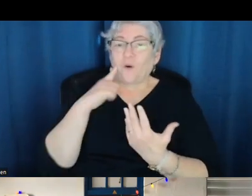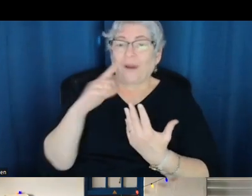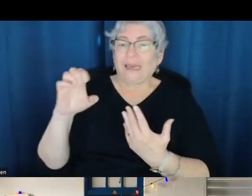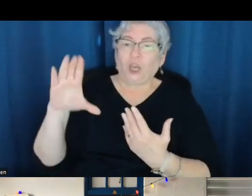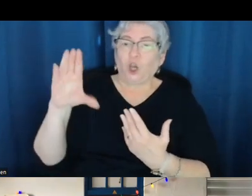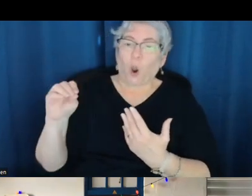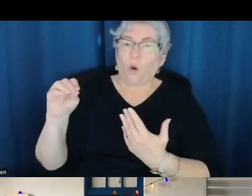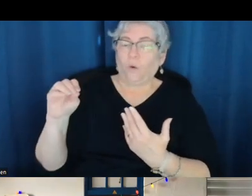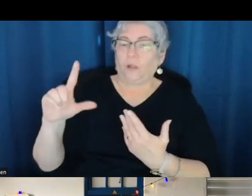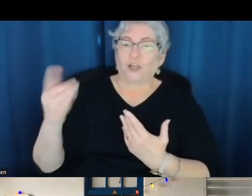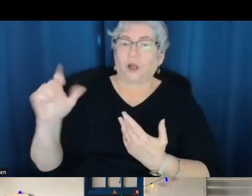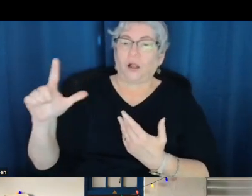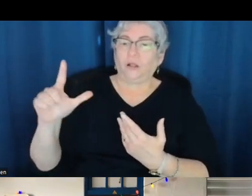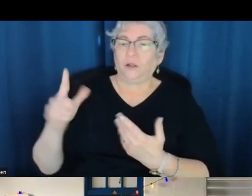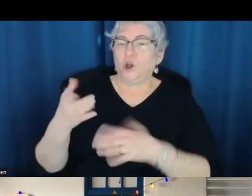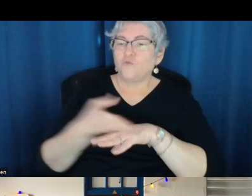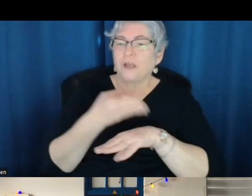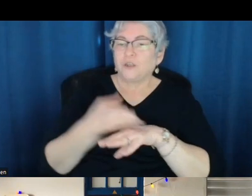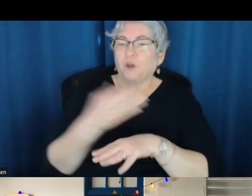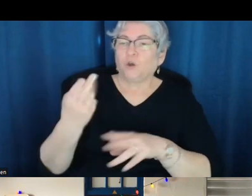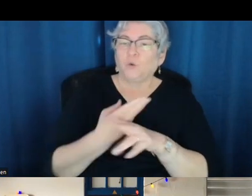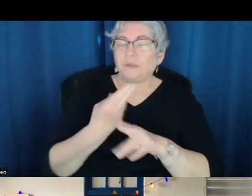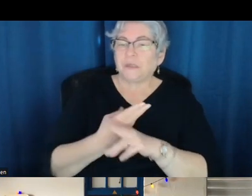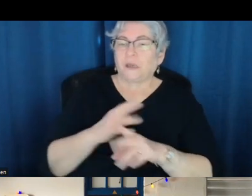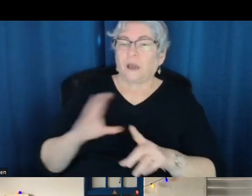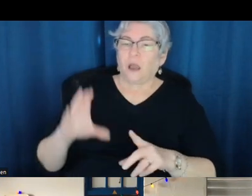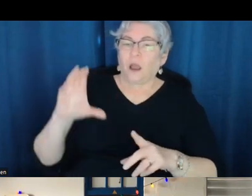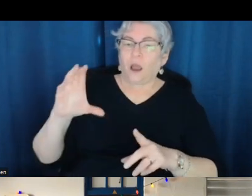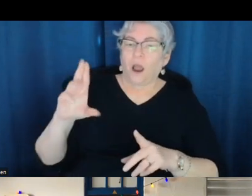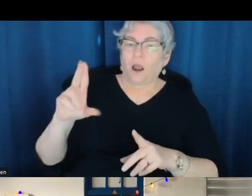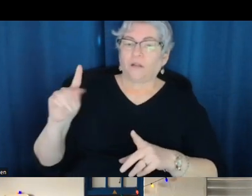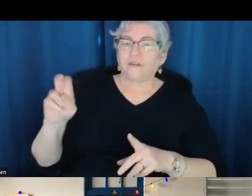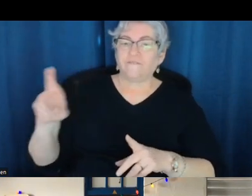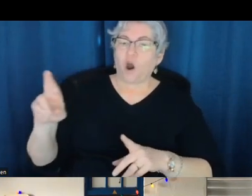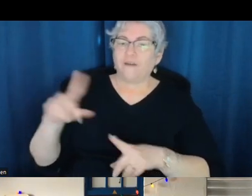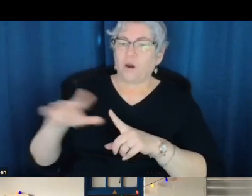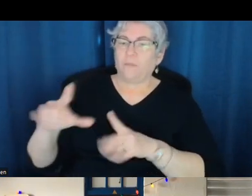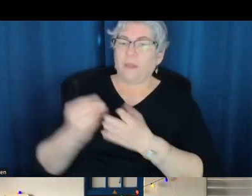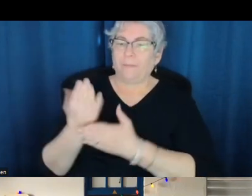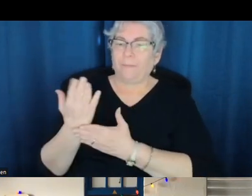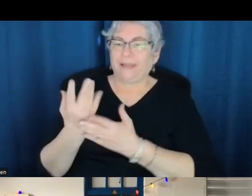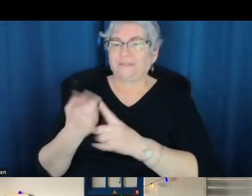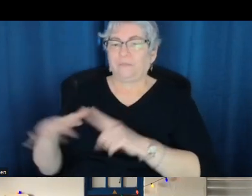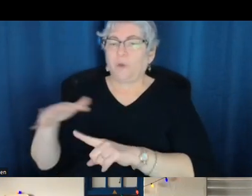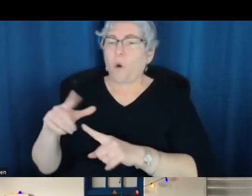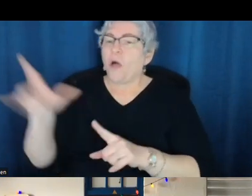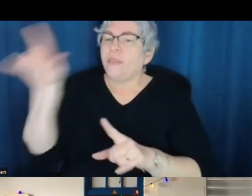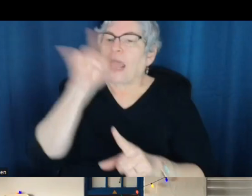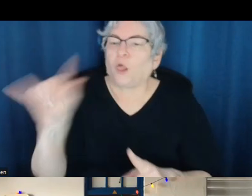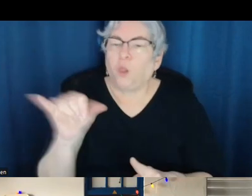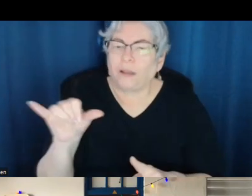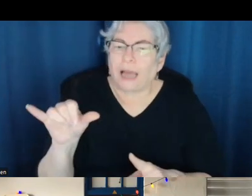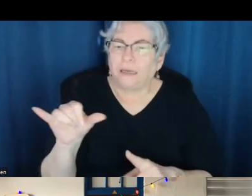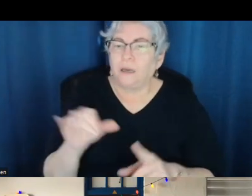an ecological restoration project. So maybe you're using cultivars of those plants that are nearby, or maybe you're using plants that look like them, that are